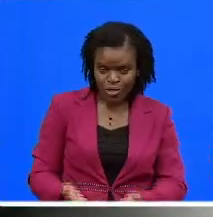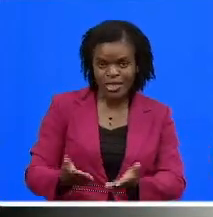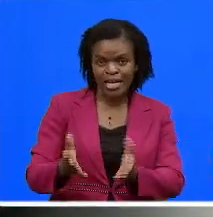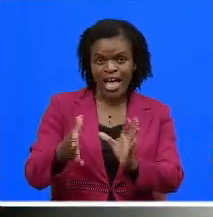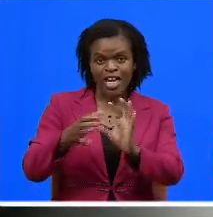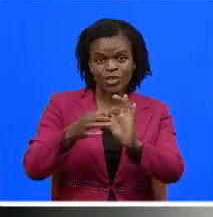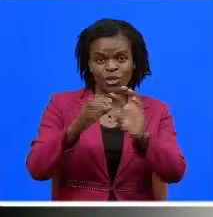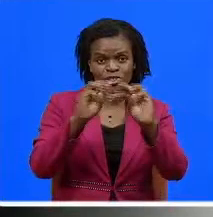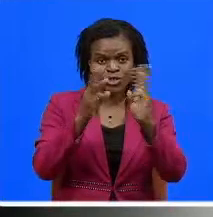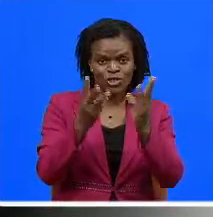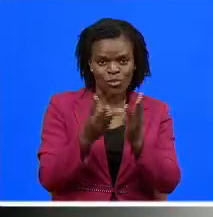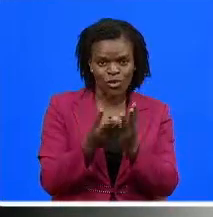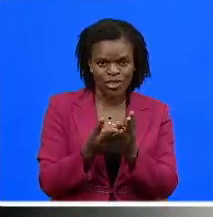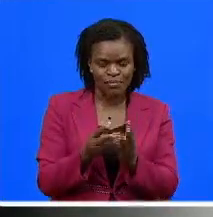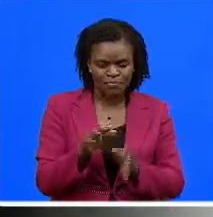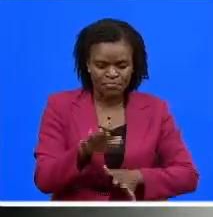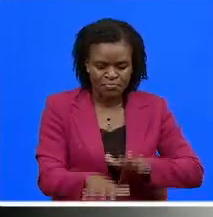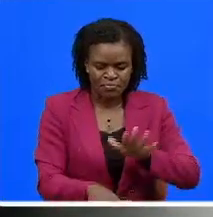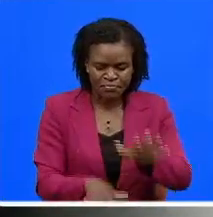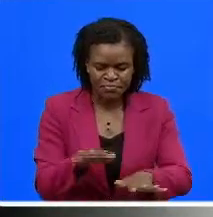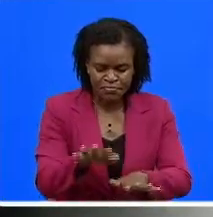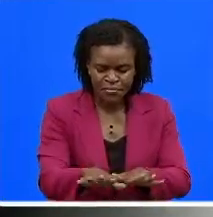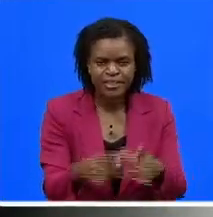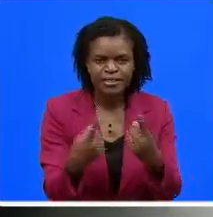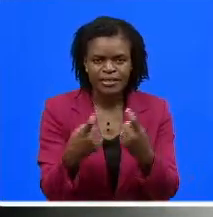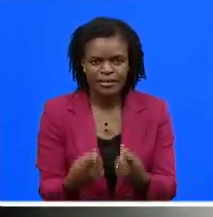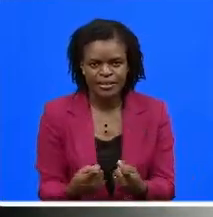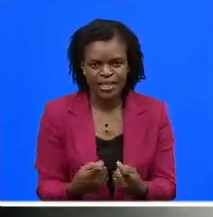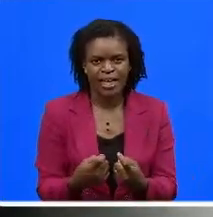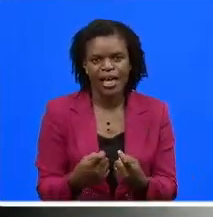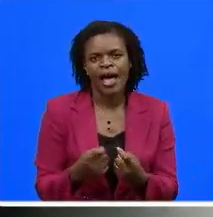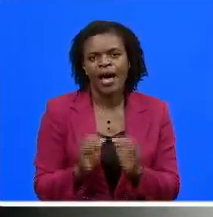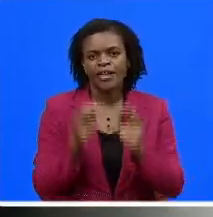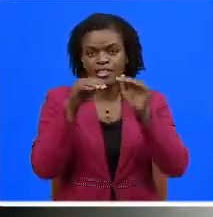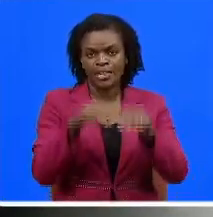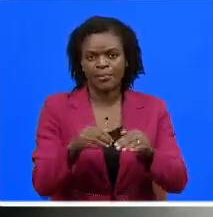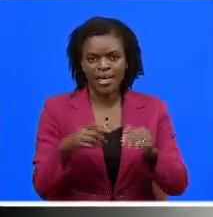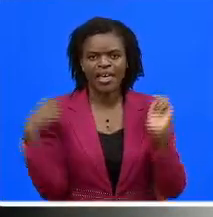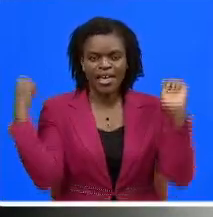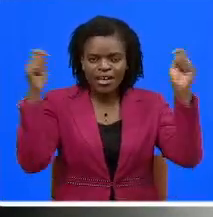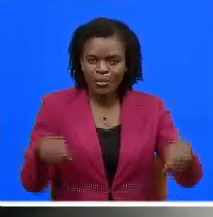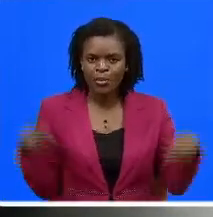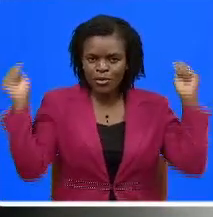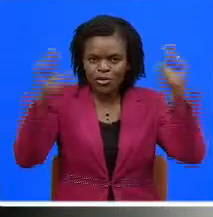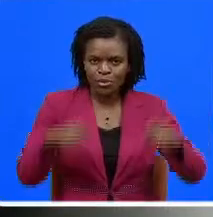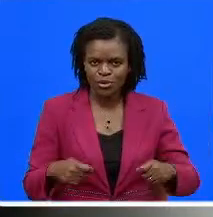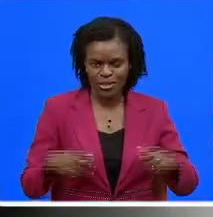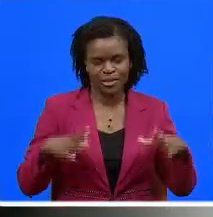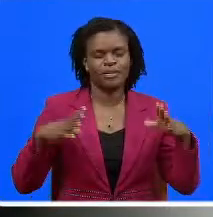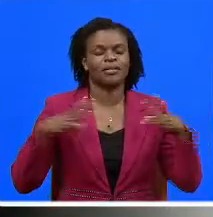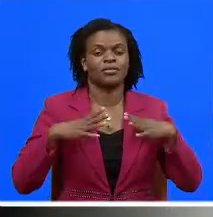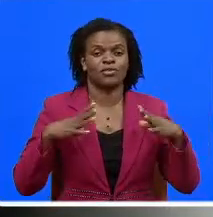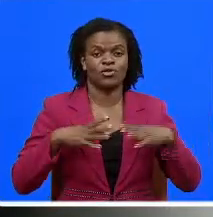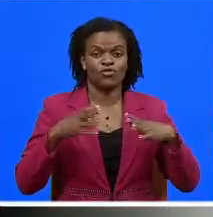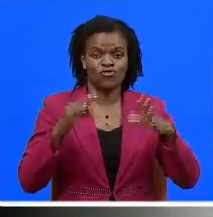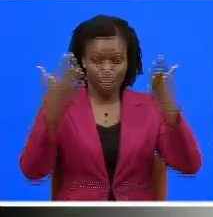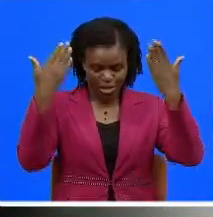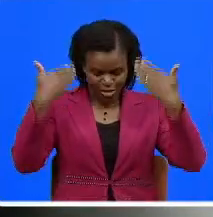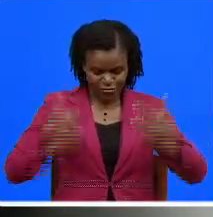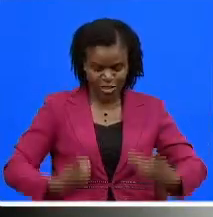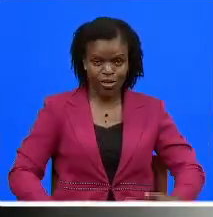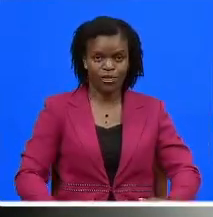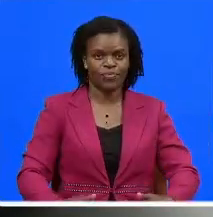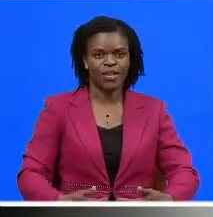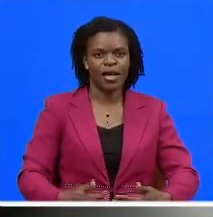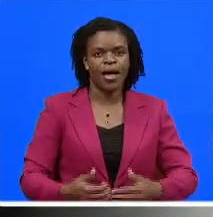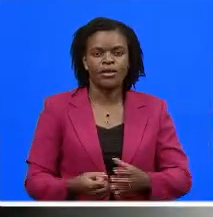from crawling to sitting to running to jumping, skipping, these are all important physical developmental milestones. As